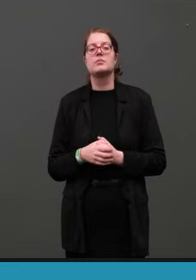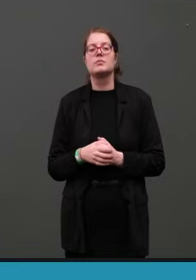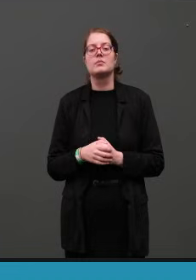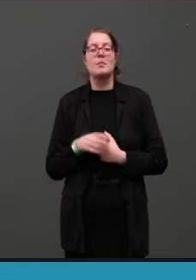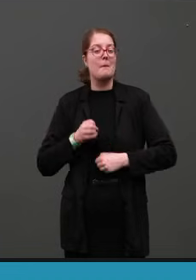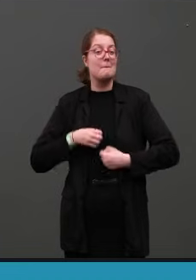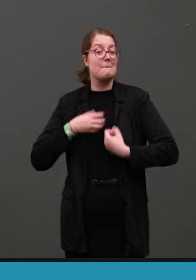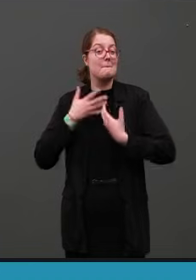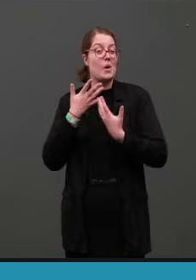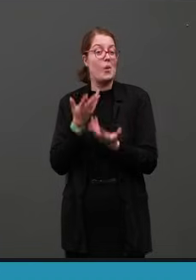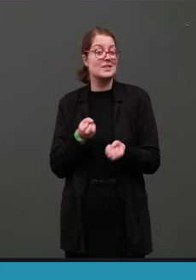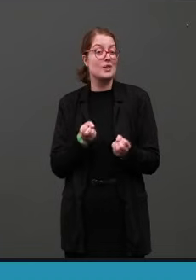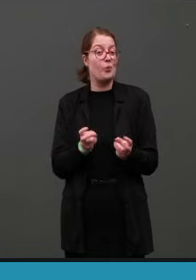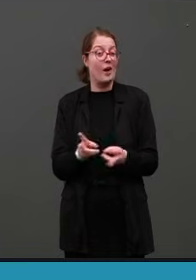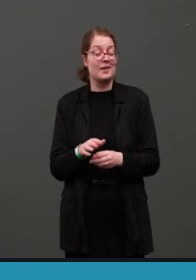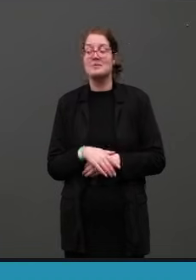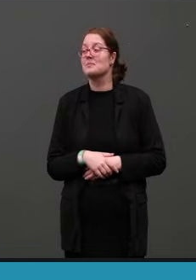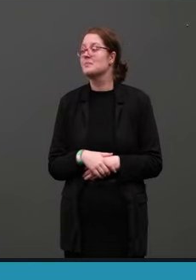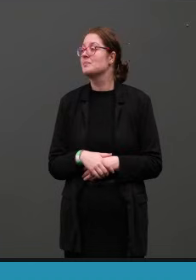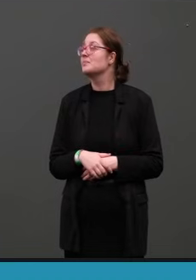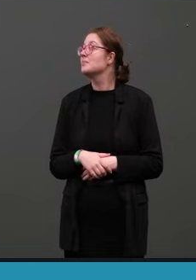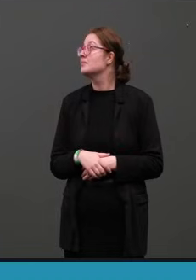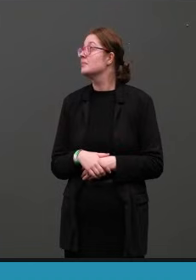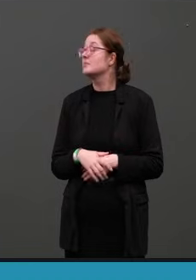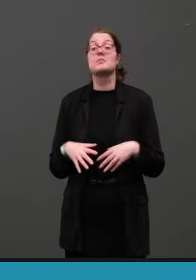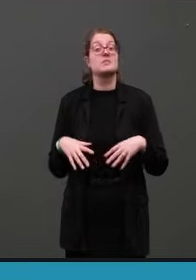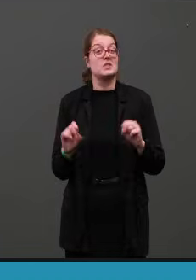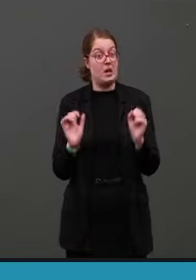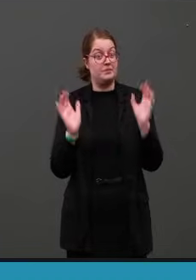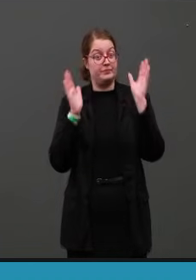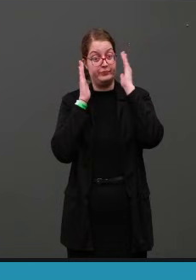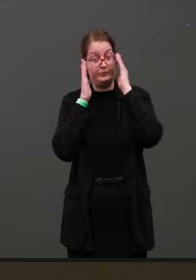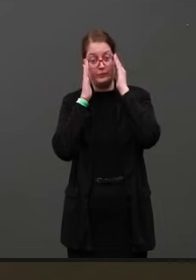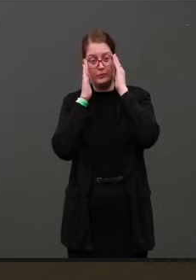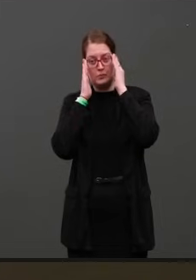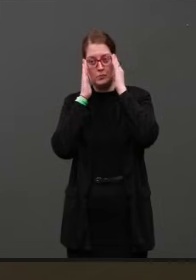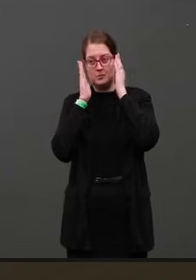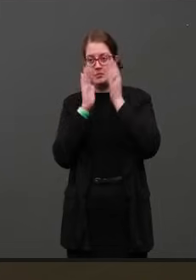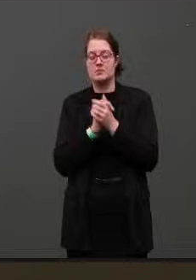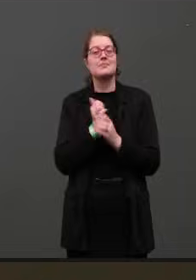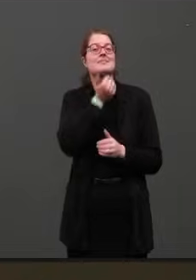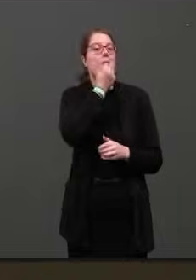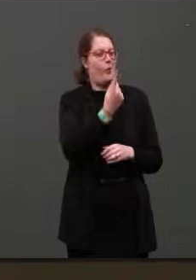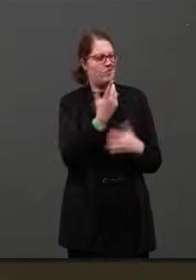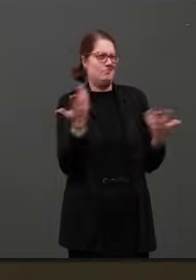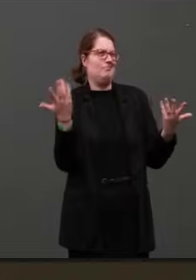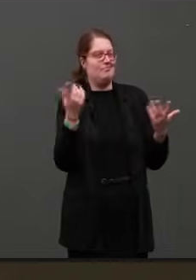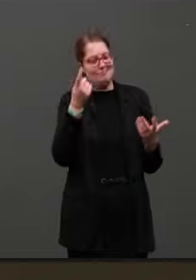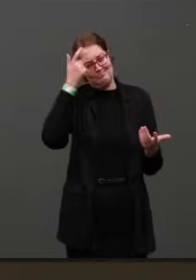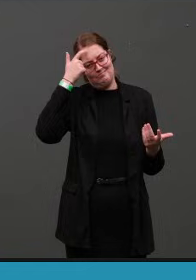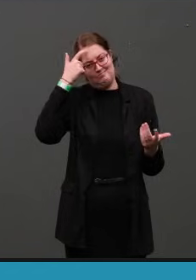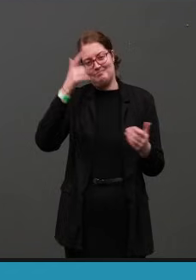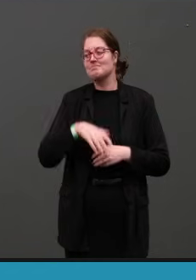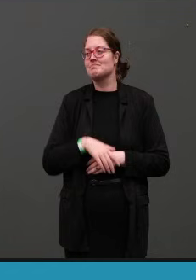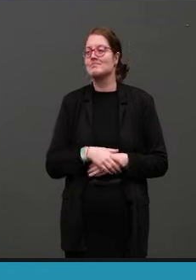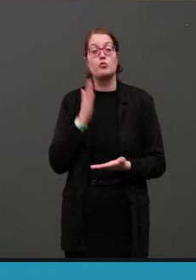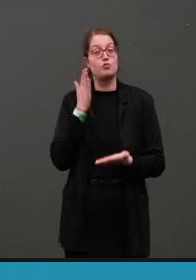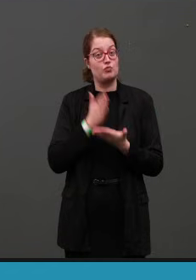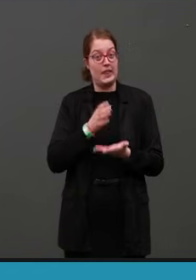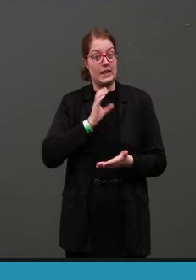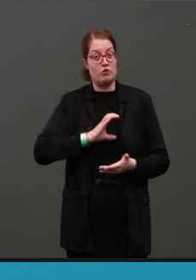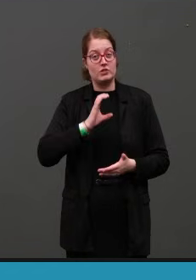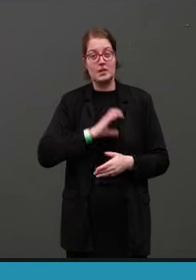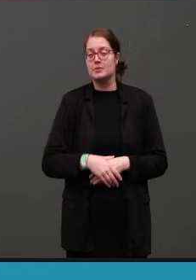ways. So let's begin, logically enough, with number 1, real characters. What does that